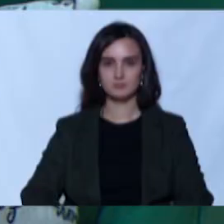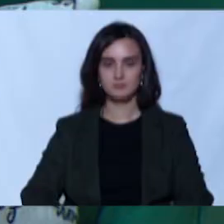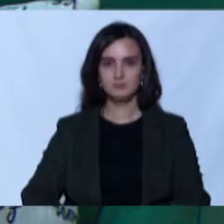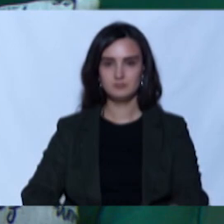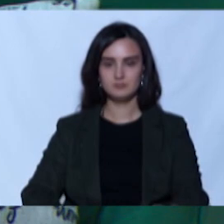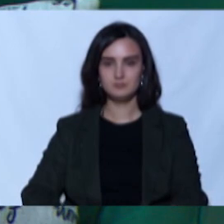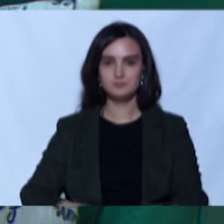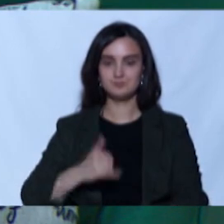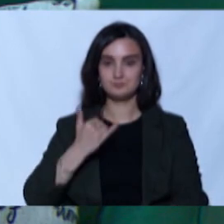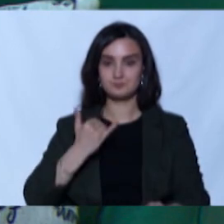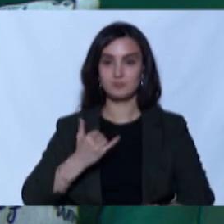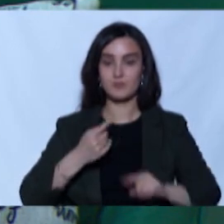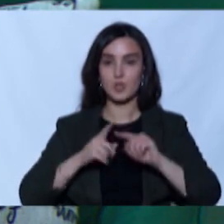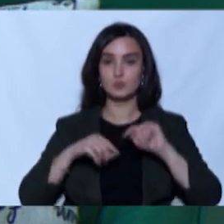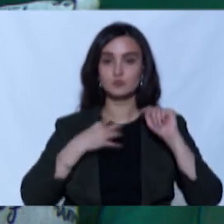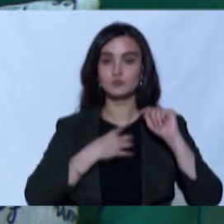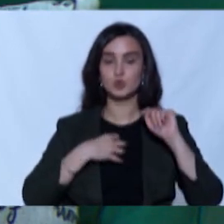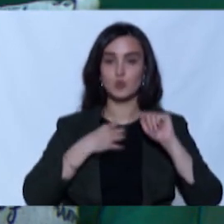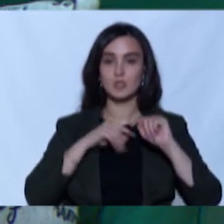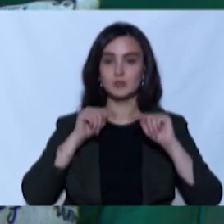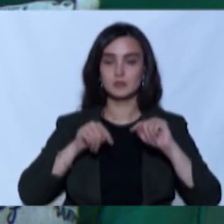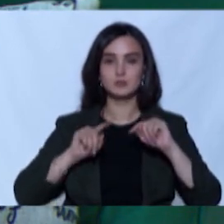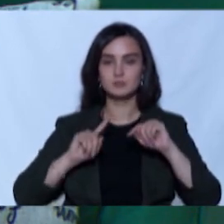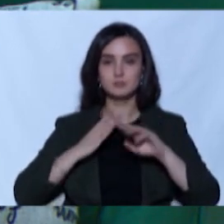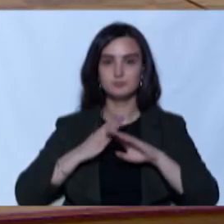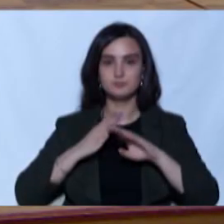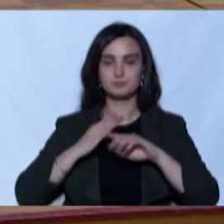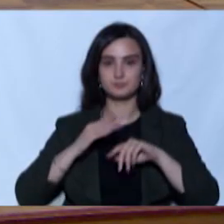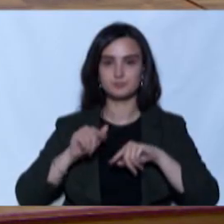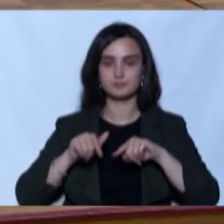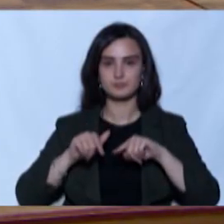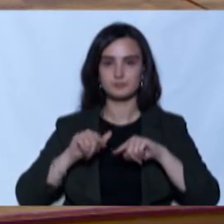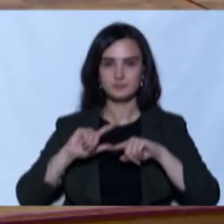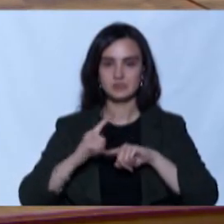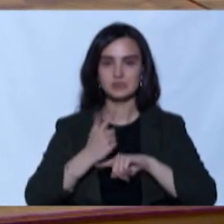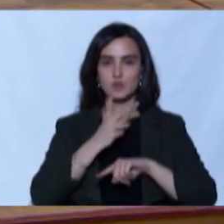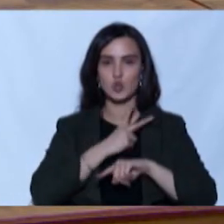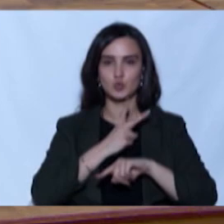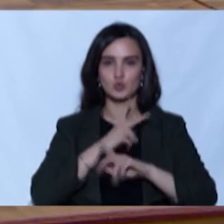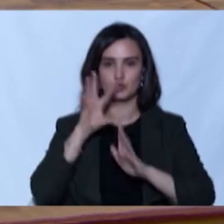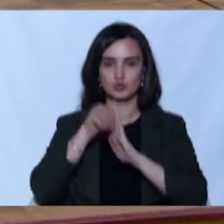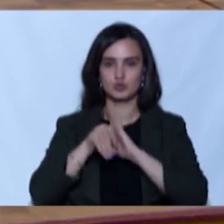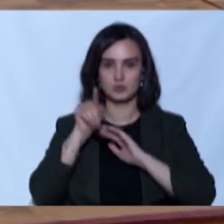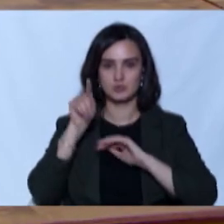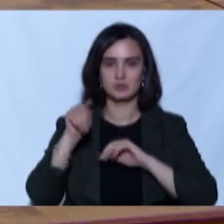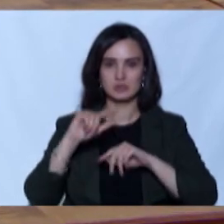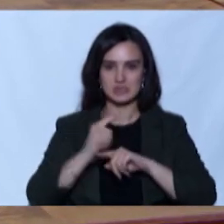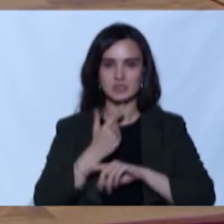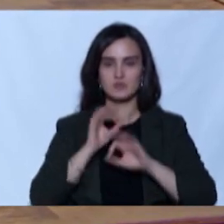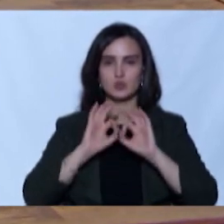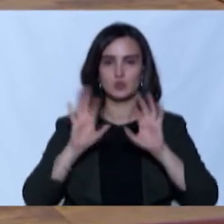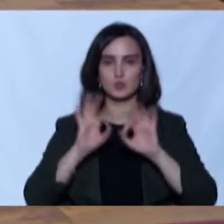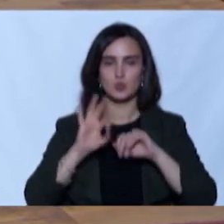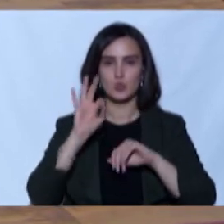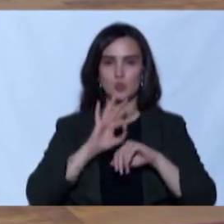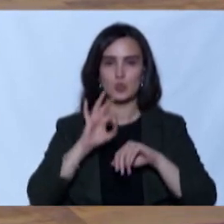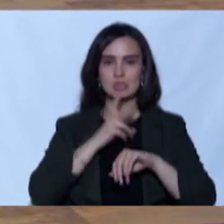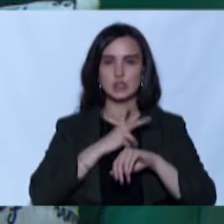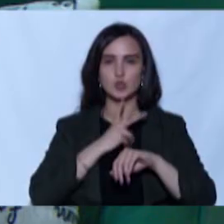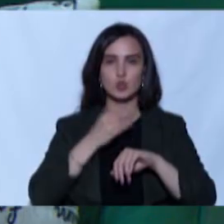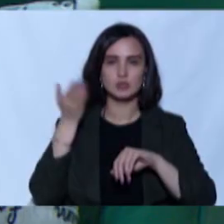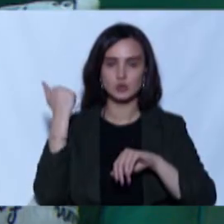Now, the setting is, it's set against the backdrop of London. Again, we've spoken about Victorian London